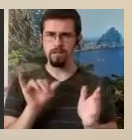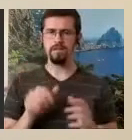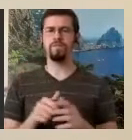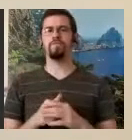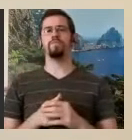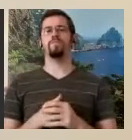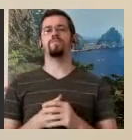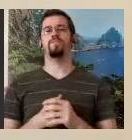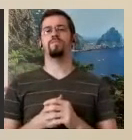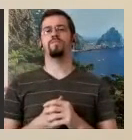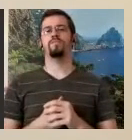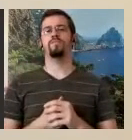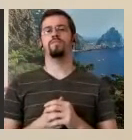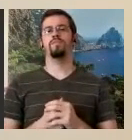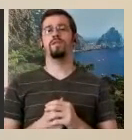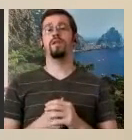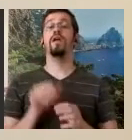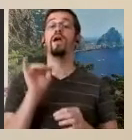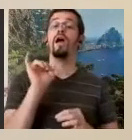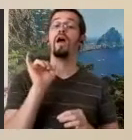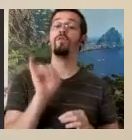signs. And this can be